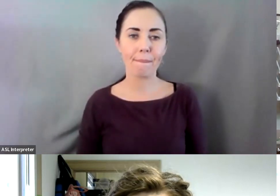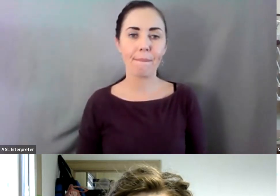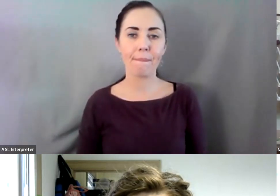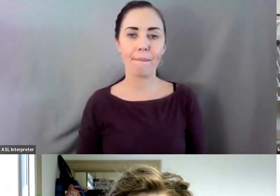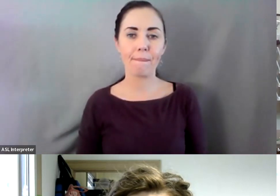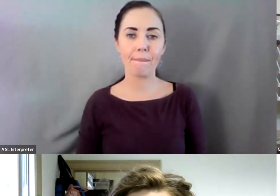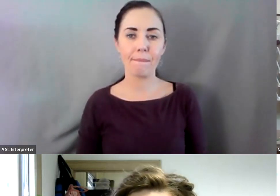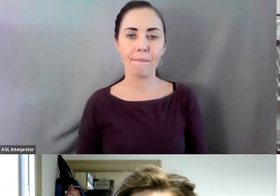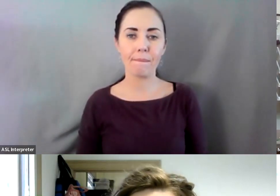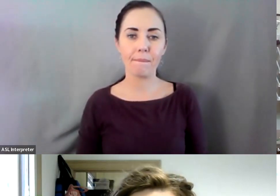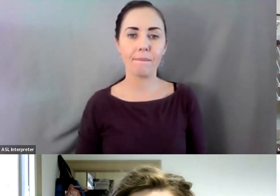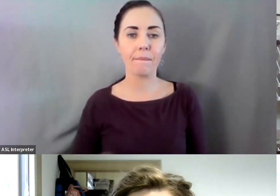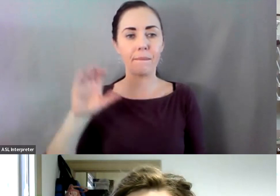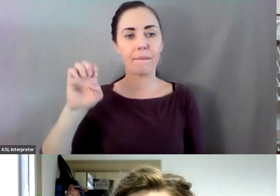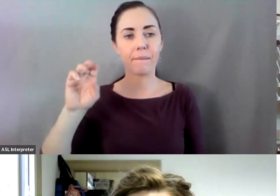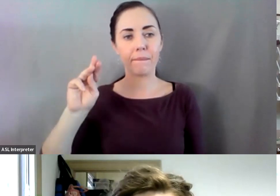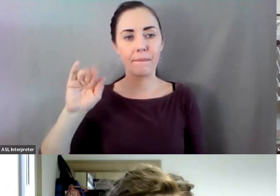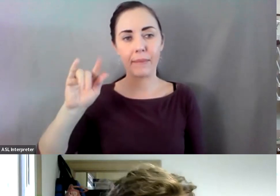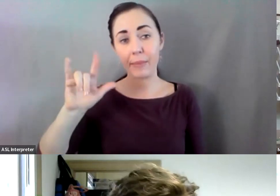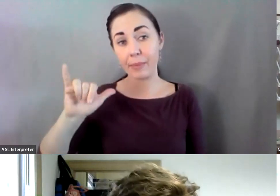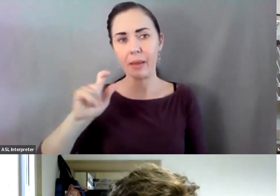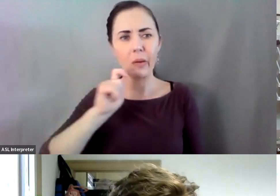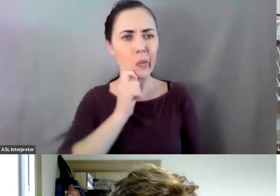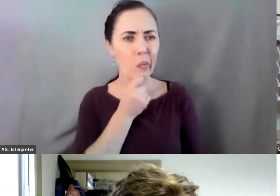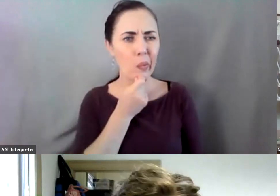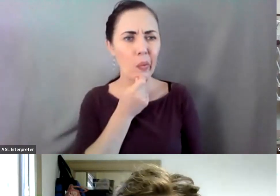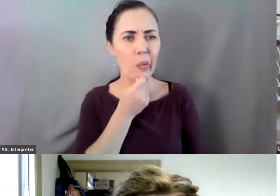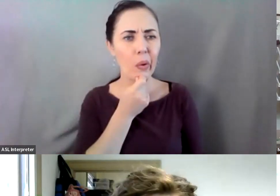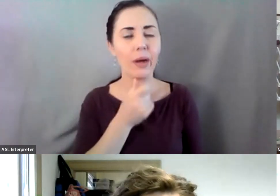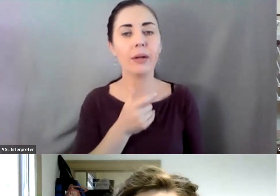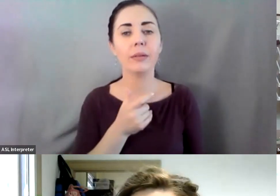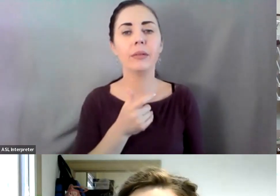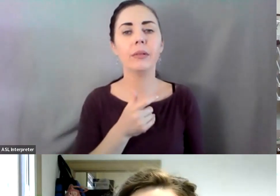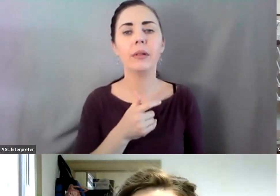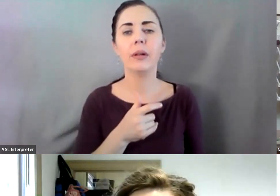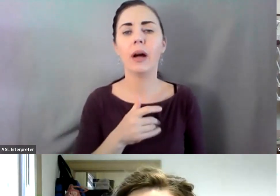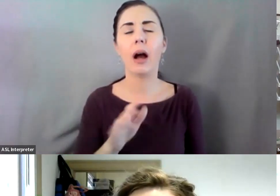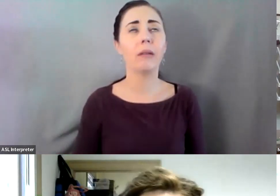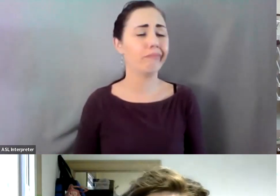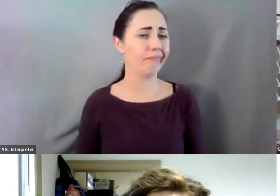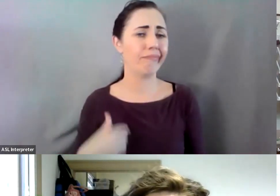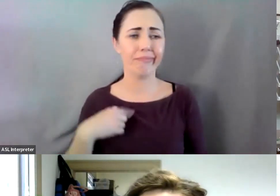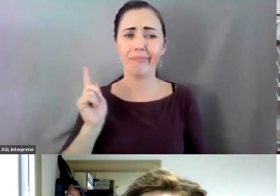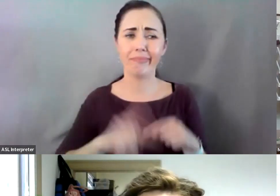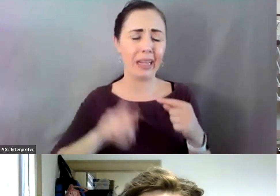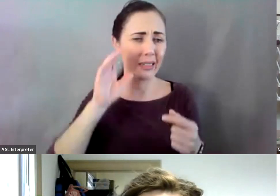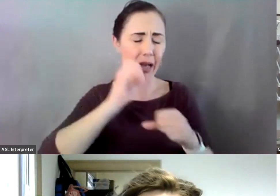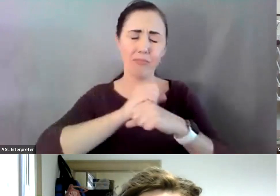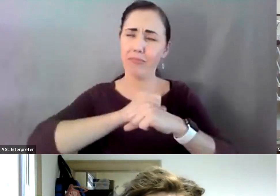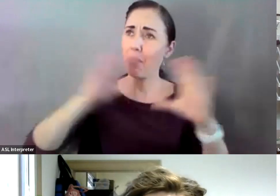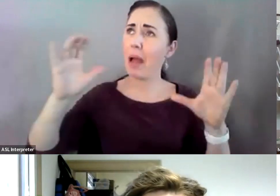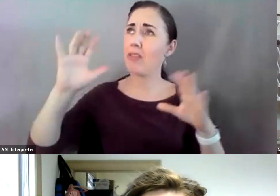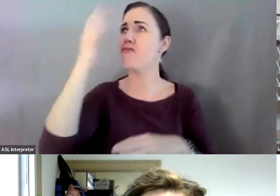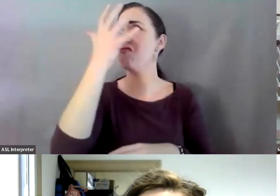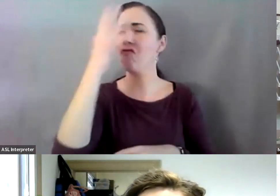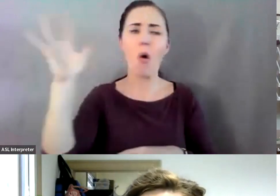fungi. Oh, that's really cool. I couldn't even imagine walking through the forest and